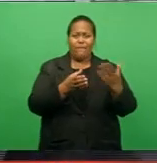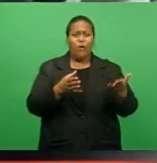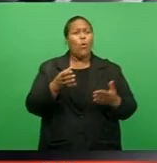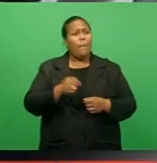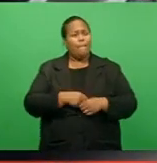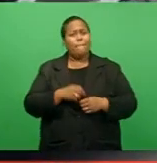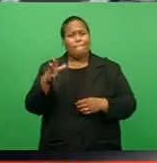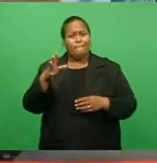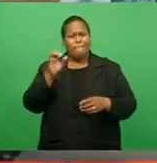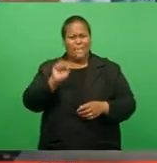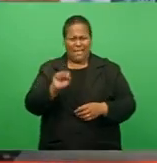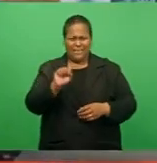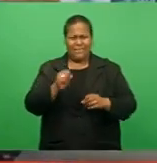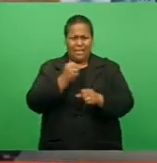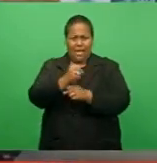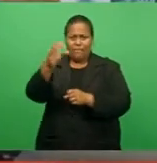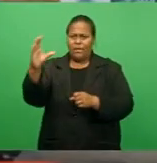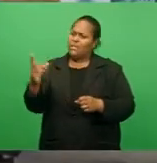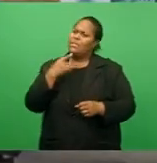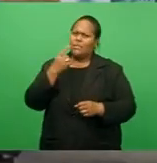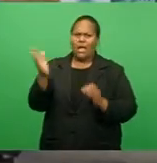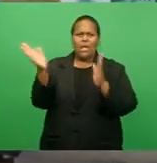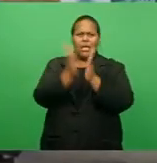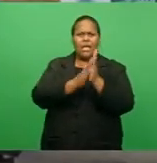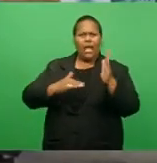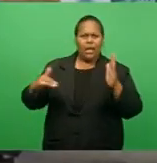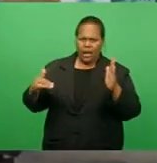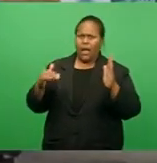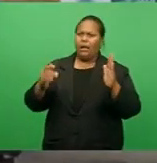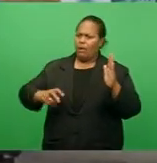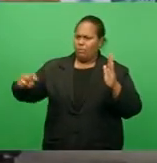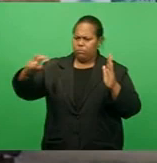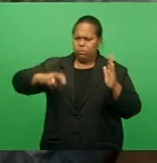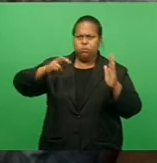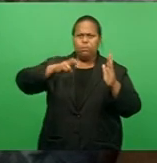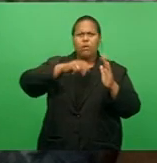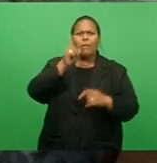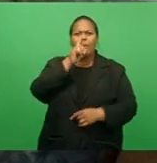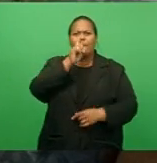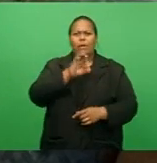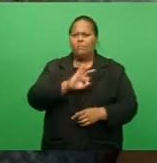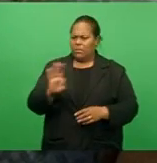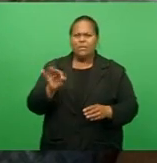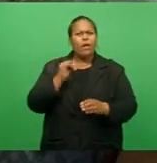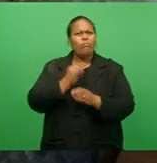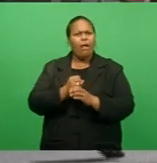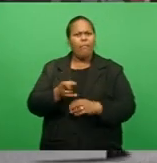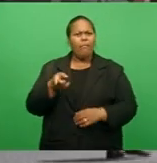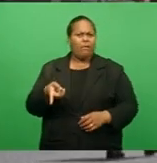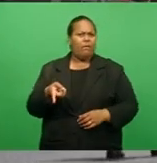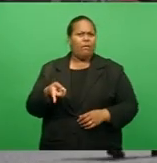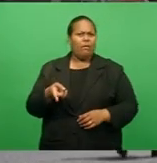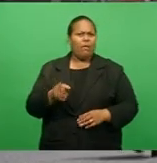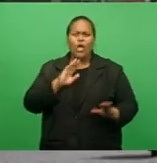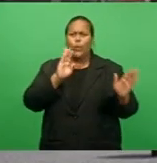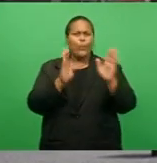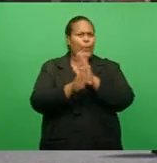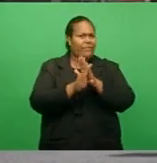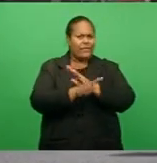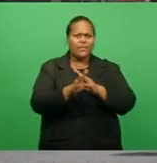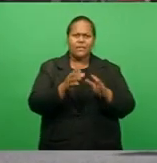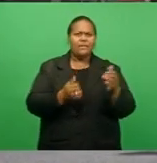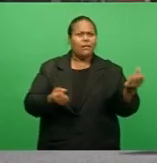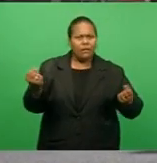says carriers are illegally servicing his bus routes despite several warnings. And there are a lot of private vehicles, and now we have seen